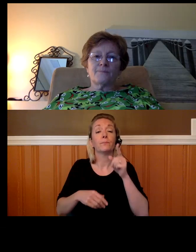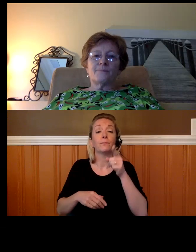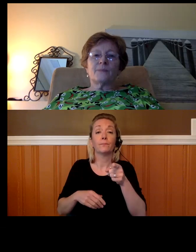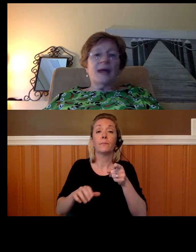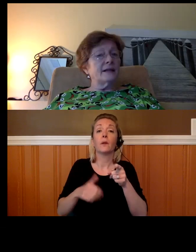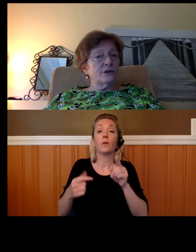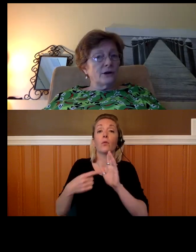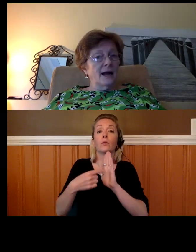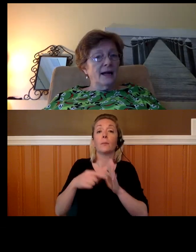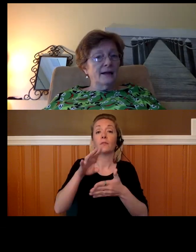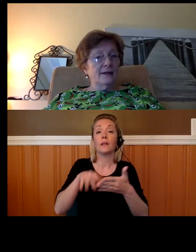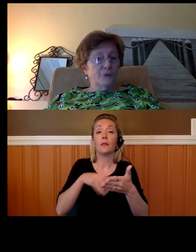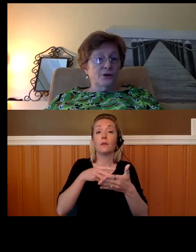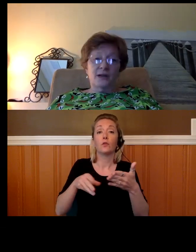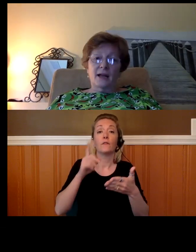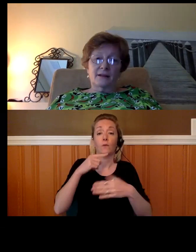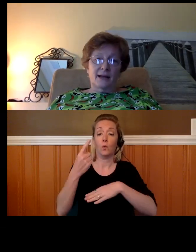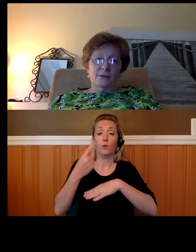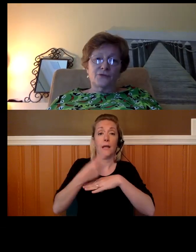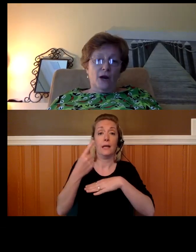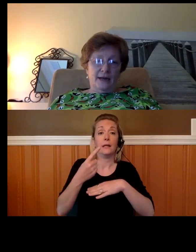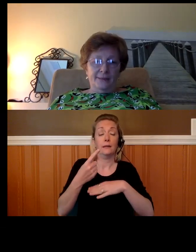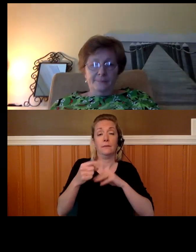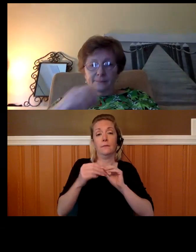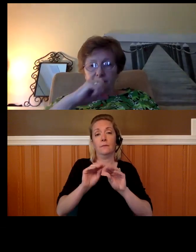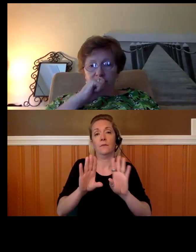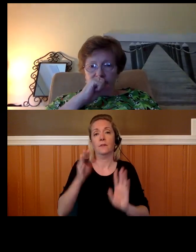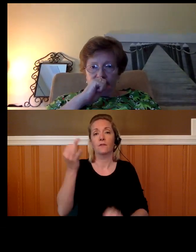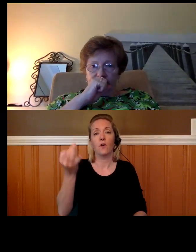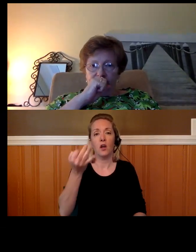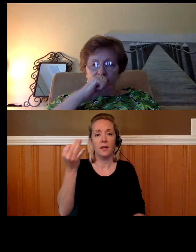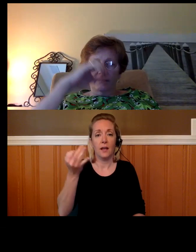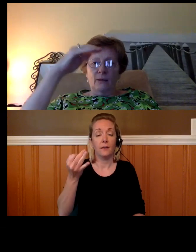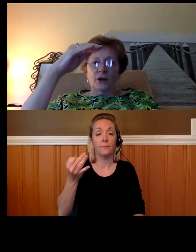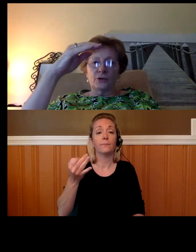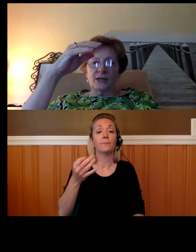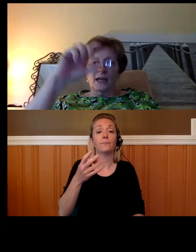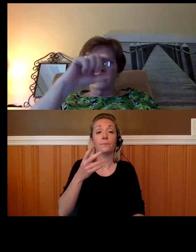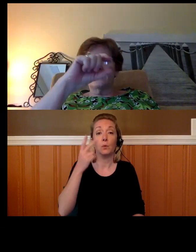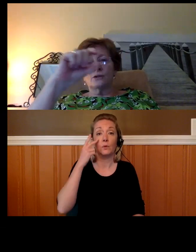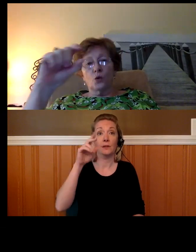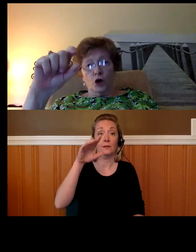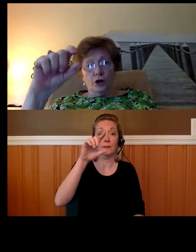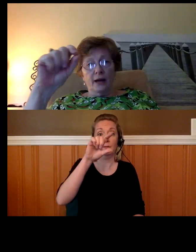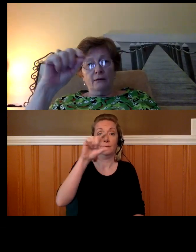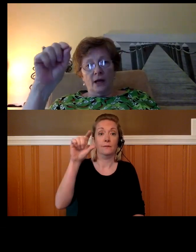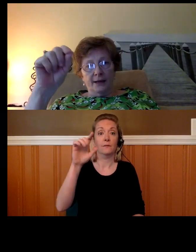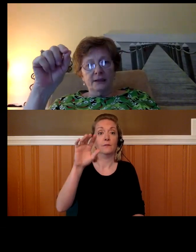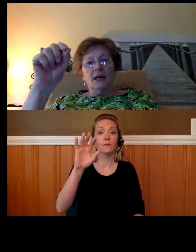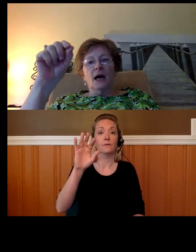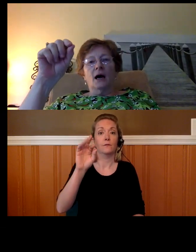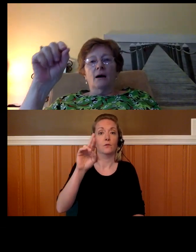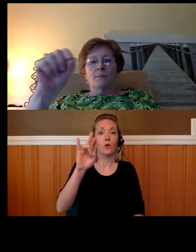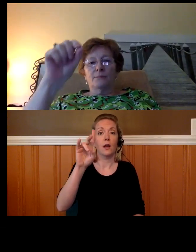calendar, and for the day was Friday. And what you see, there's the word outlined.